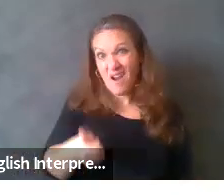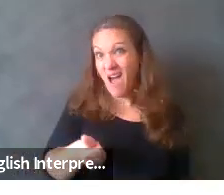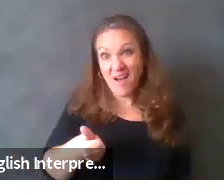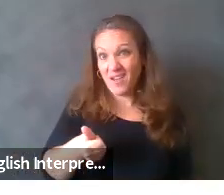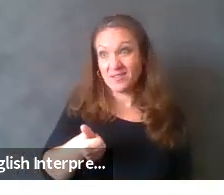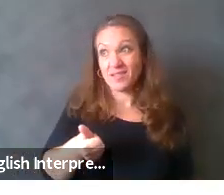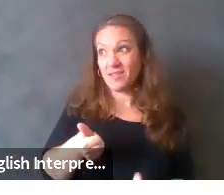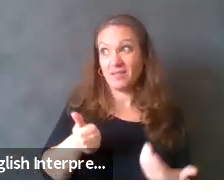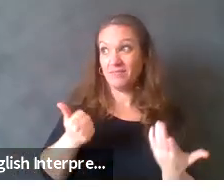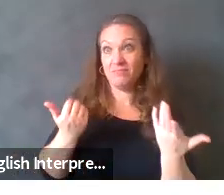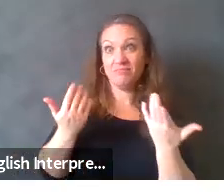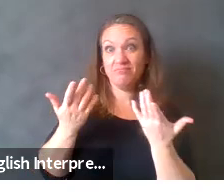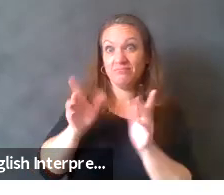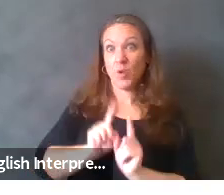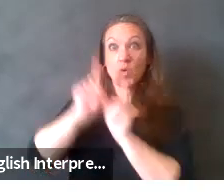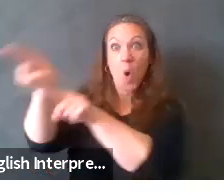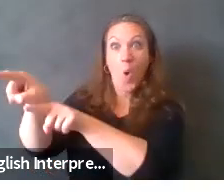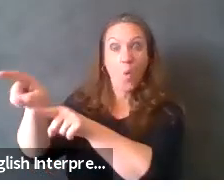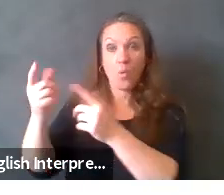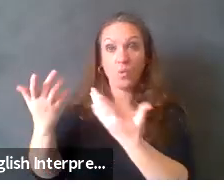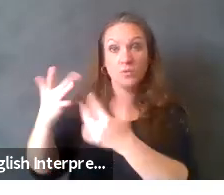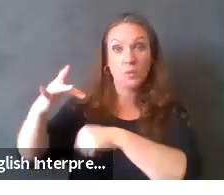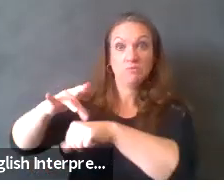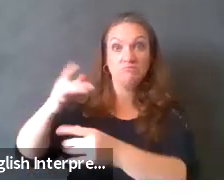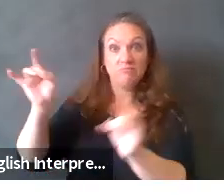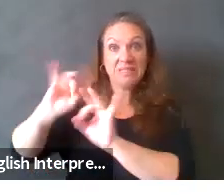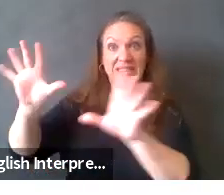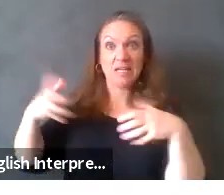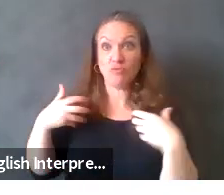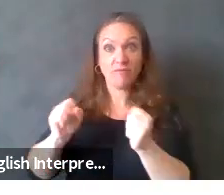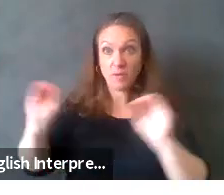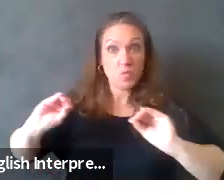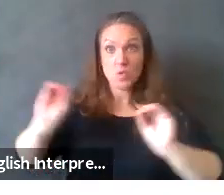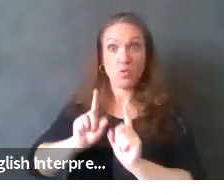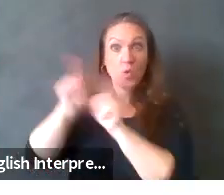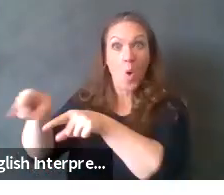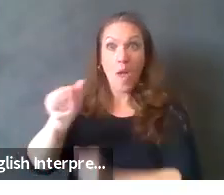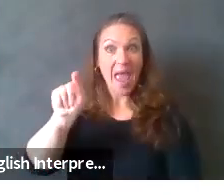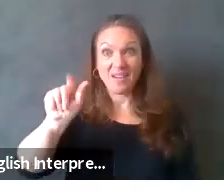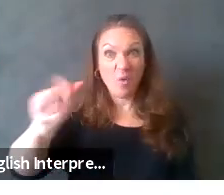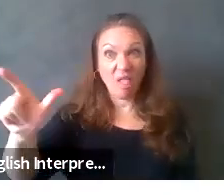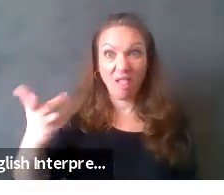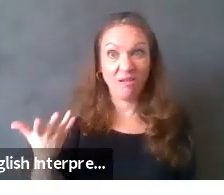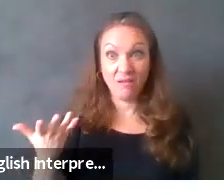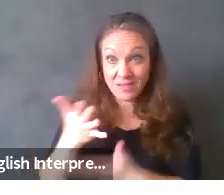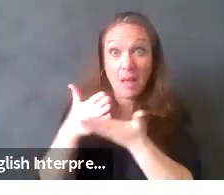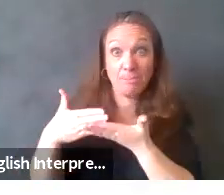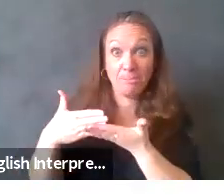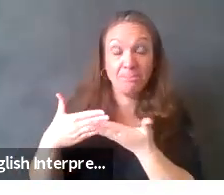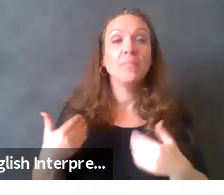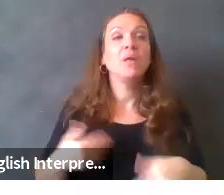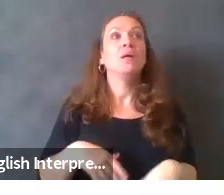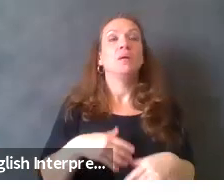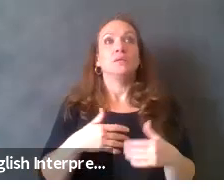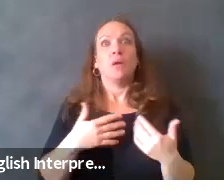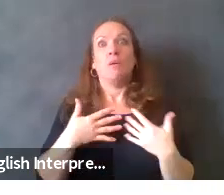deploying at all on the ground during the COVID environment. And so I'm pleased that Red Cross is able